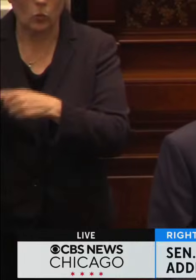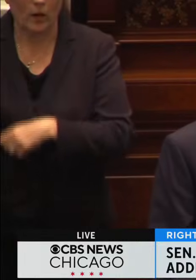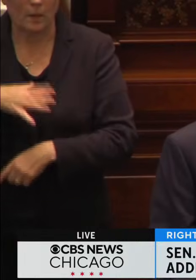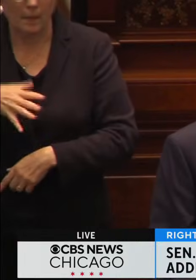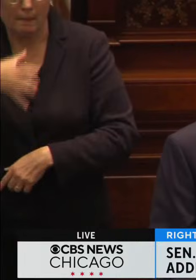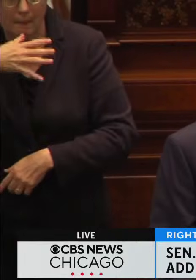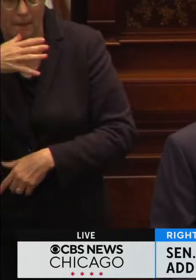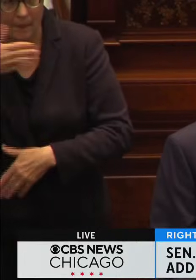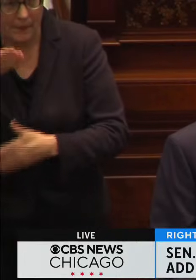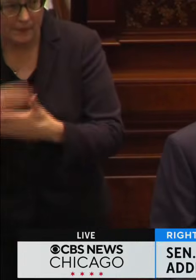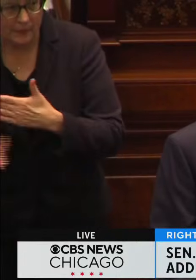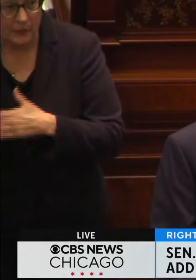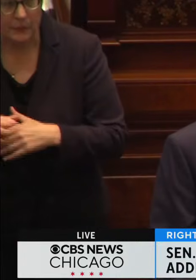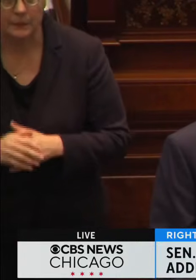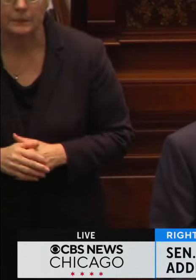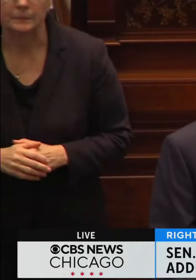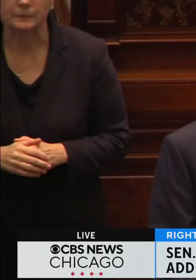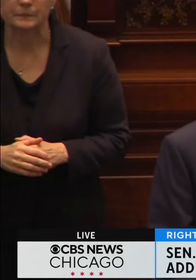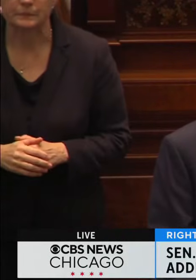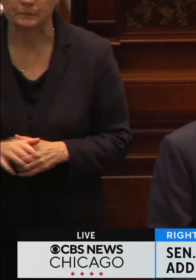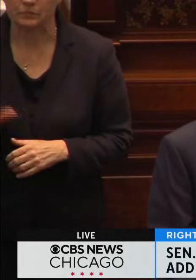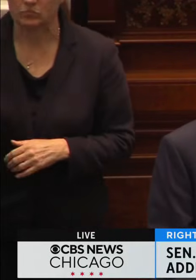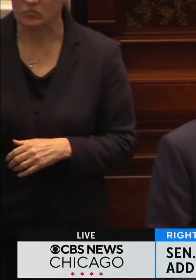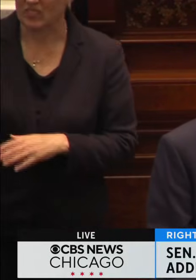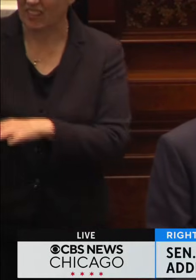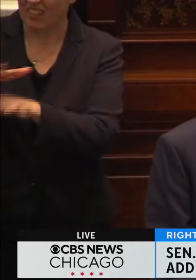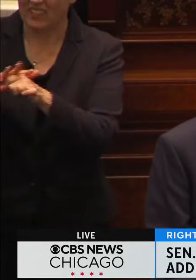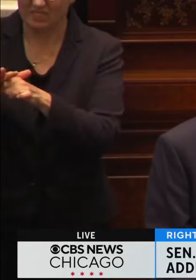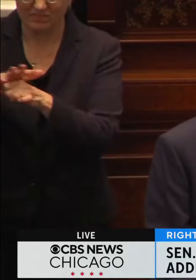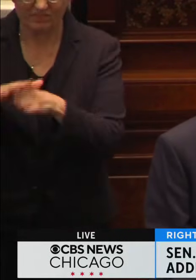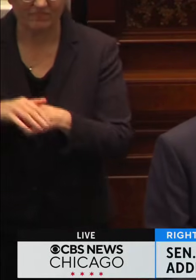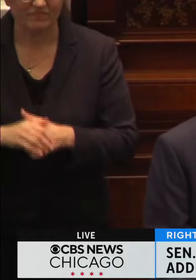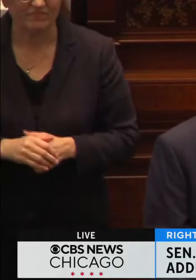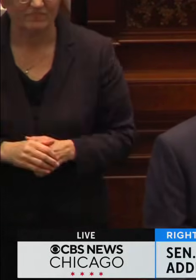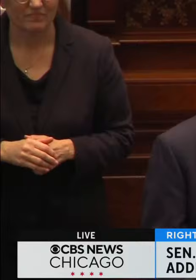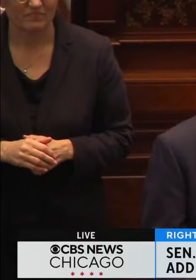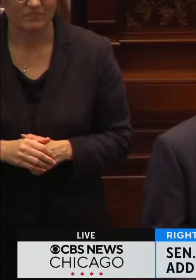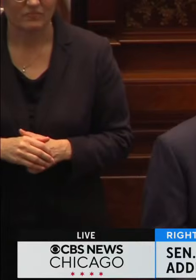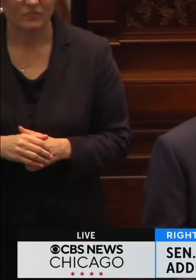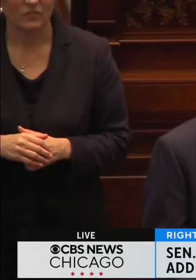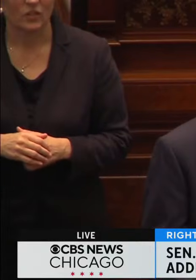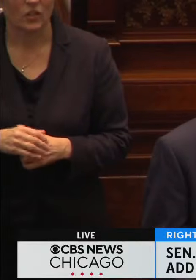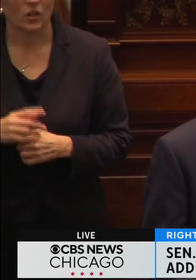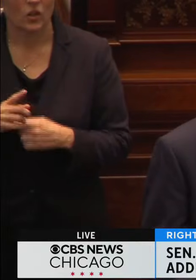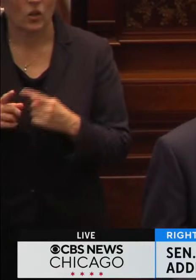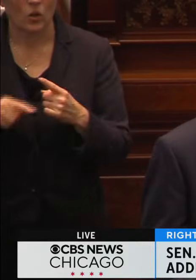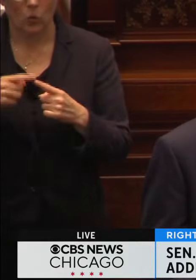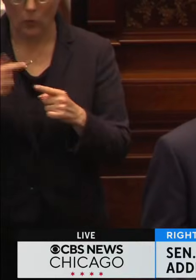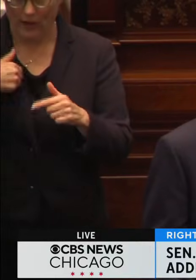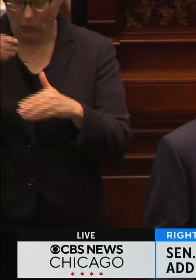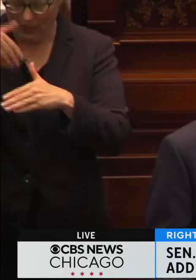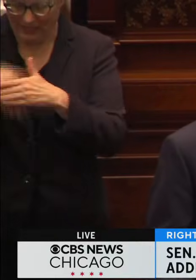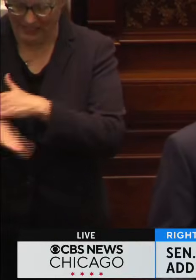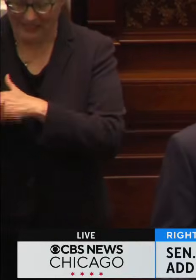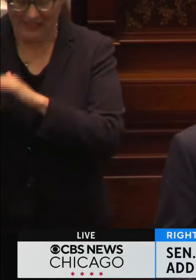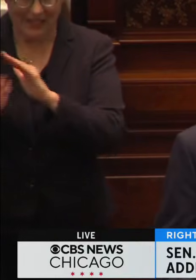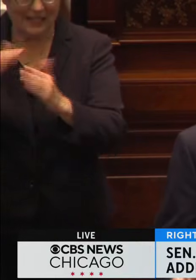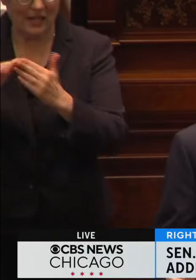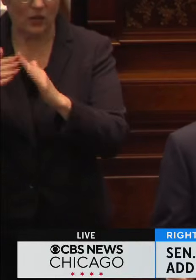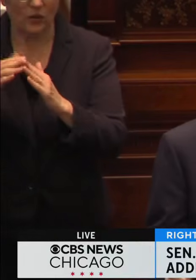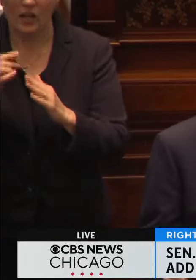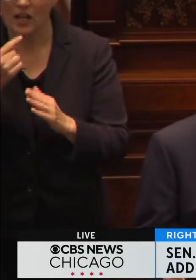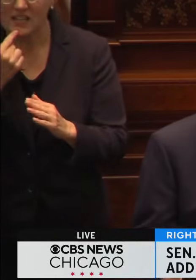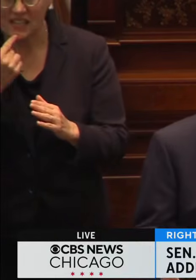Jurbarkas in Lithuania, near the city of Kaunas. And as I was escorted into the town, I said, is